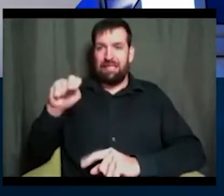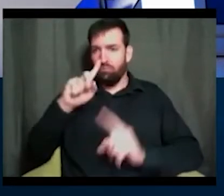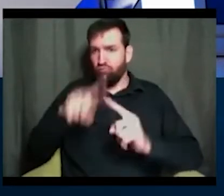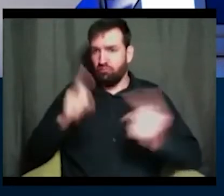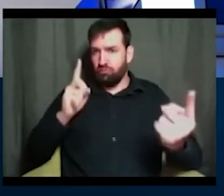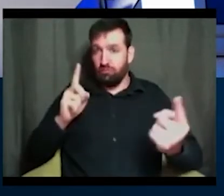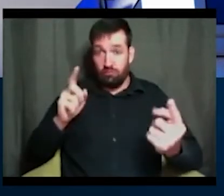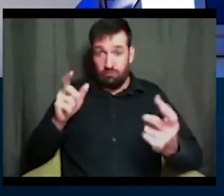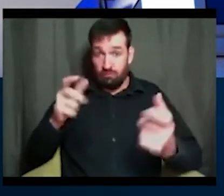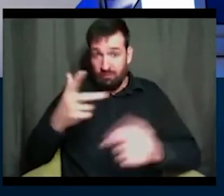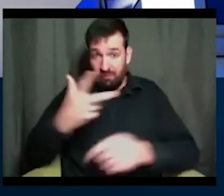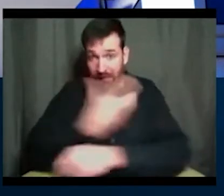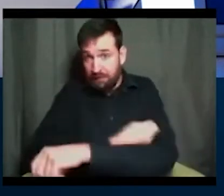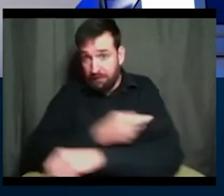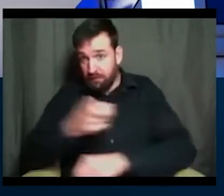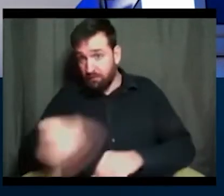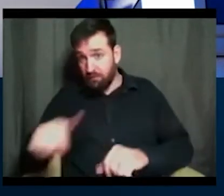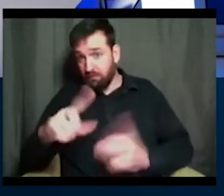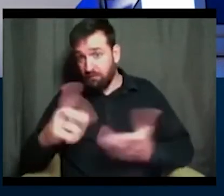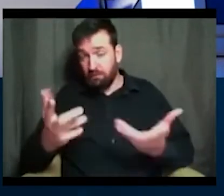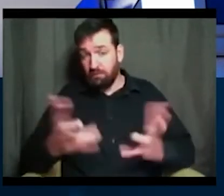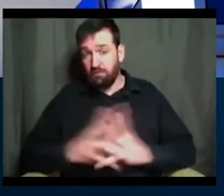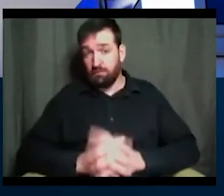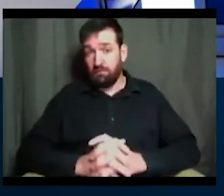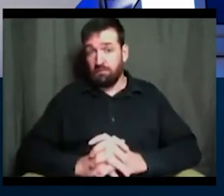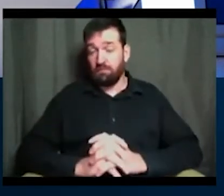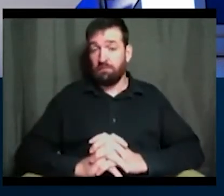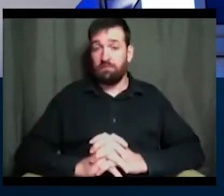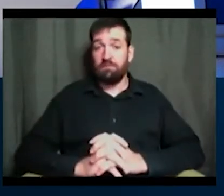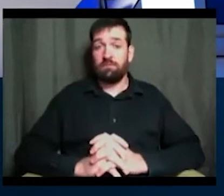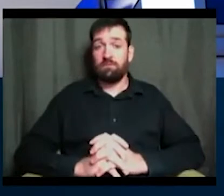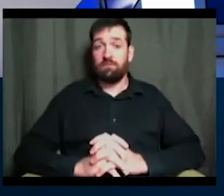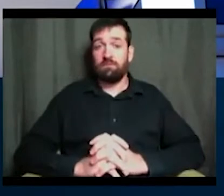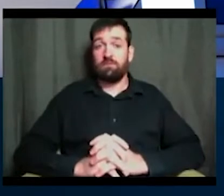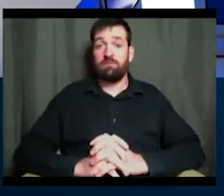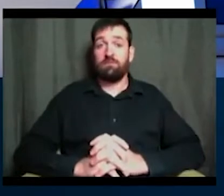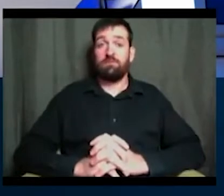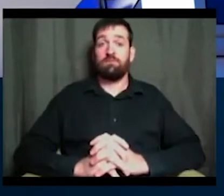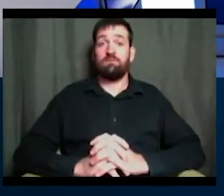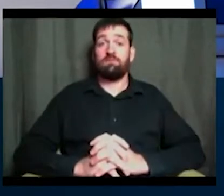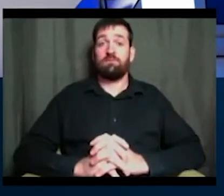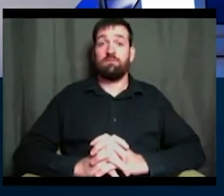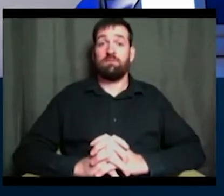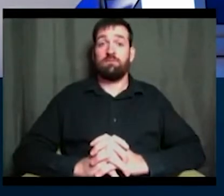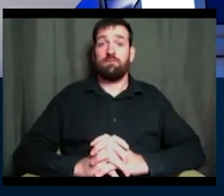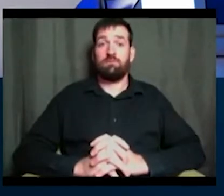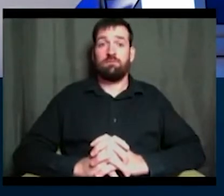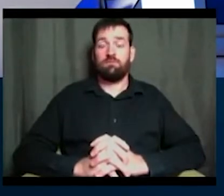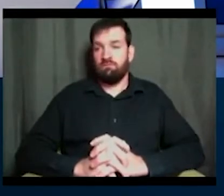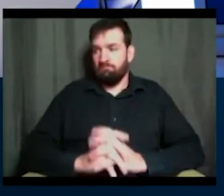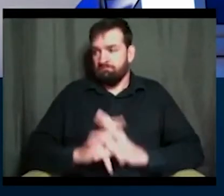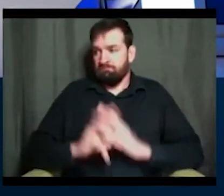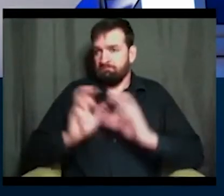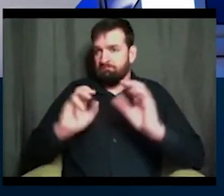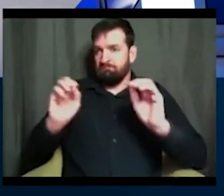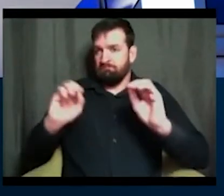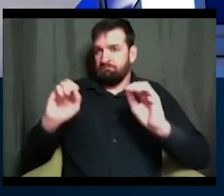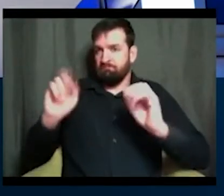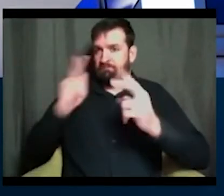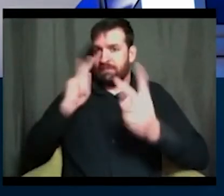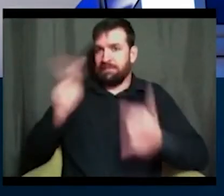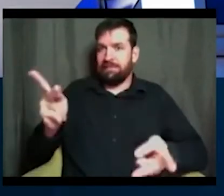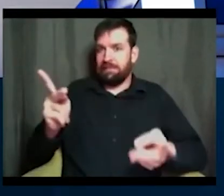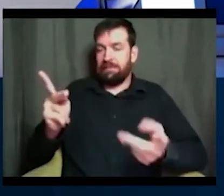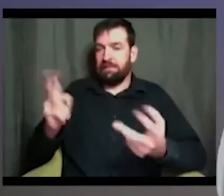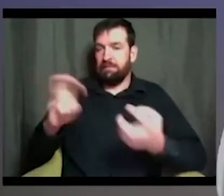guys may have a little more medical data to back that up. Any word? It's not been something that we've seen as a complication